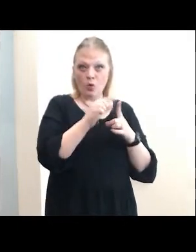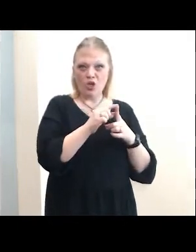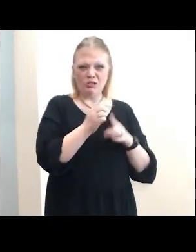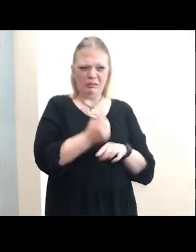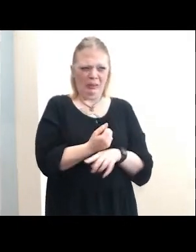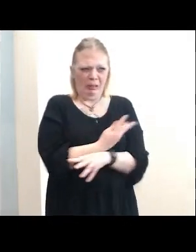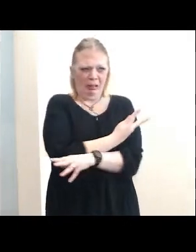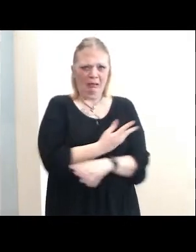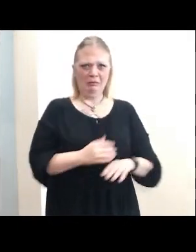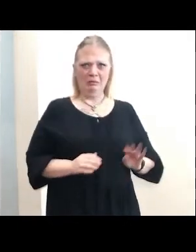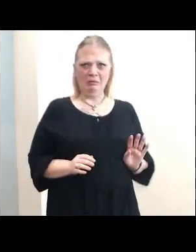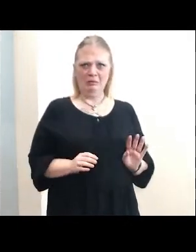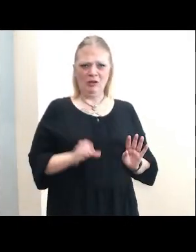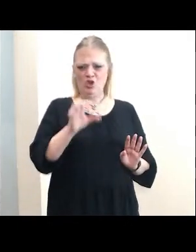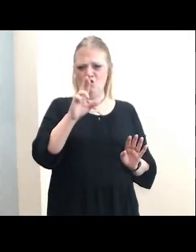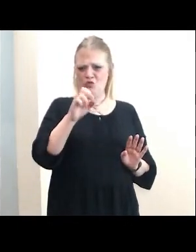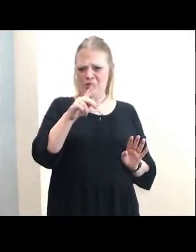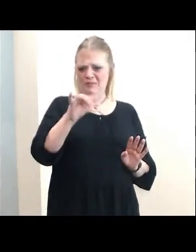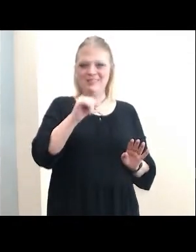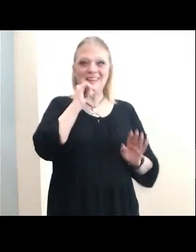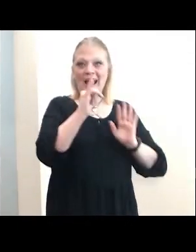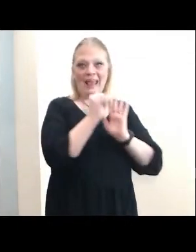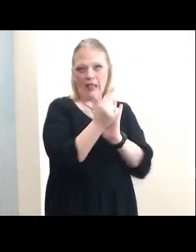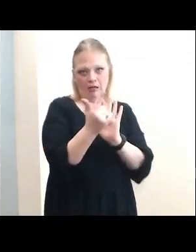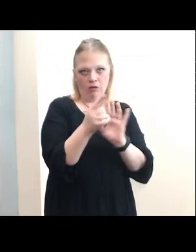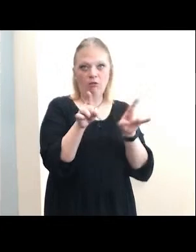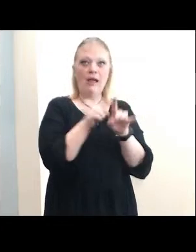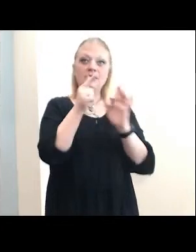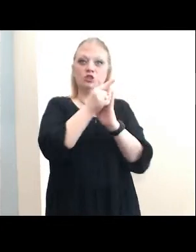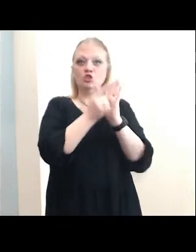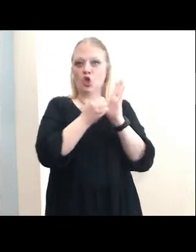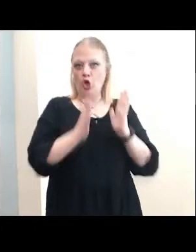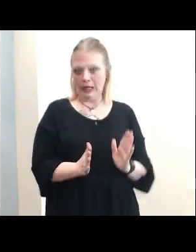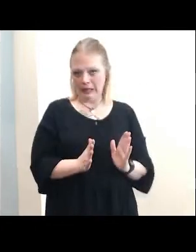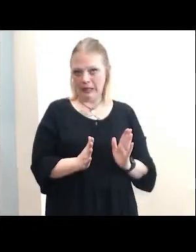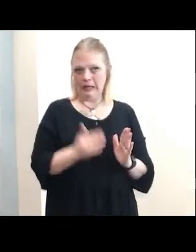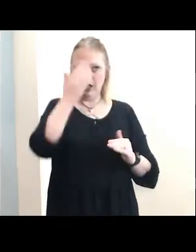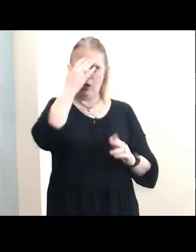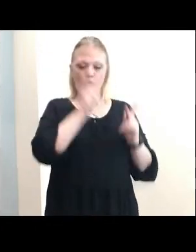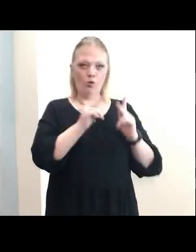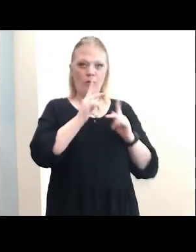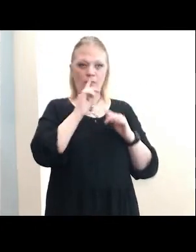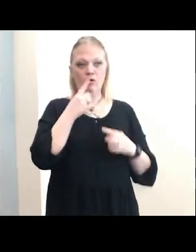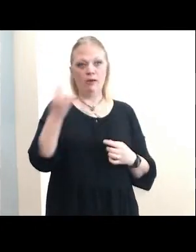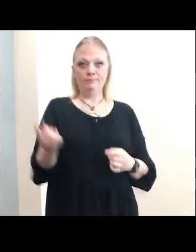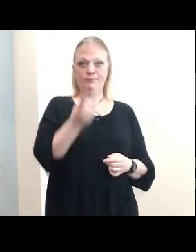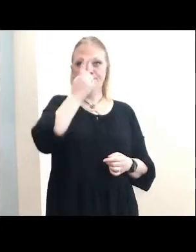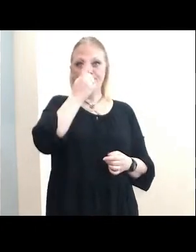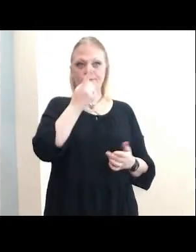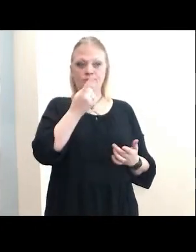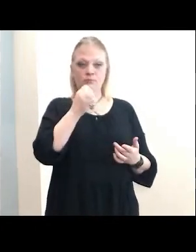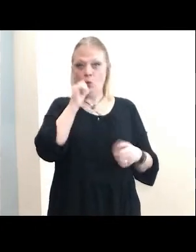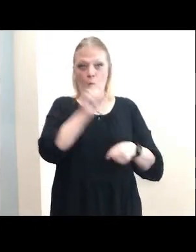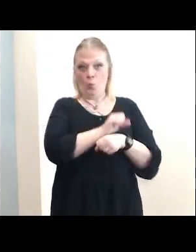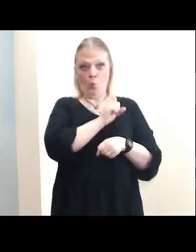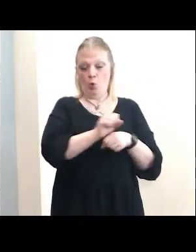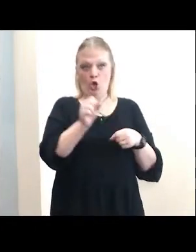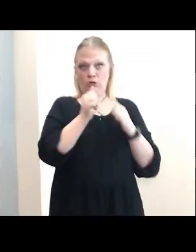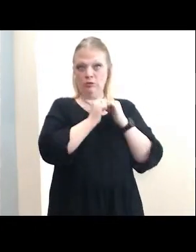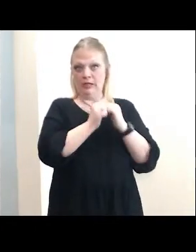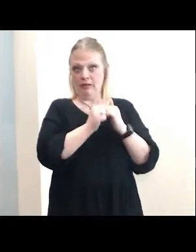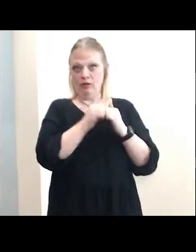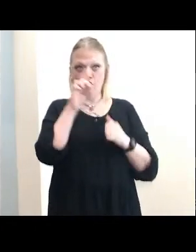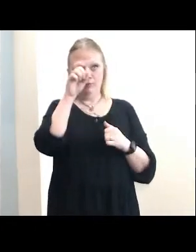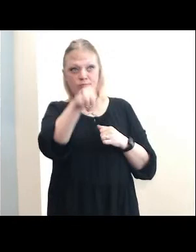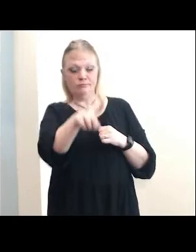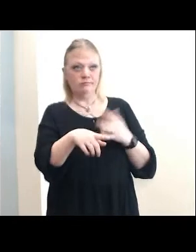creepy. It's not illegal. As an attorney, I know that people can walk up to individuals that don't work for them and ask